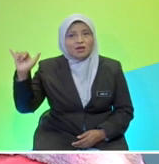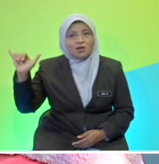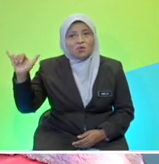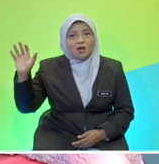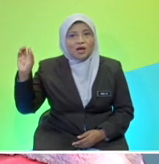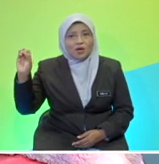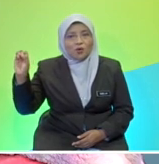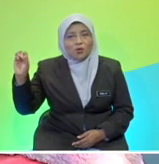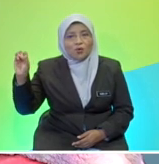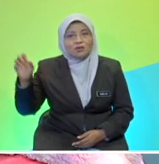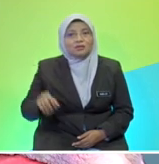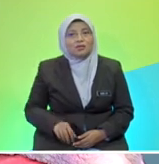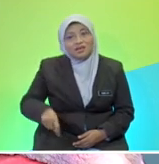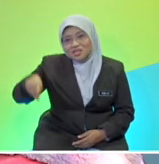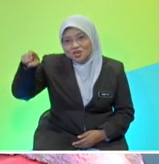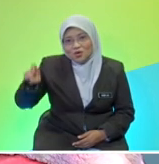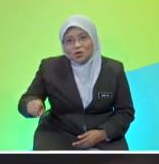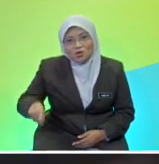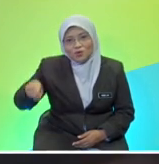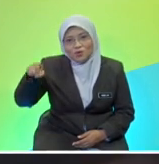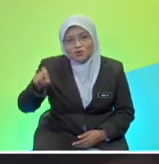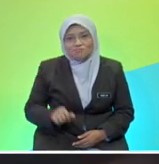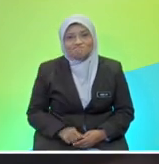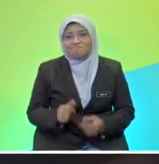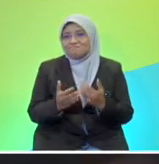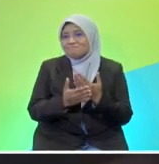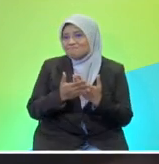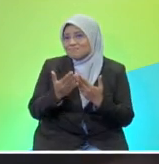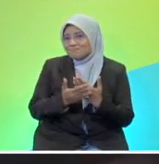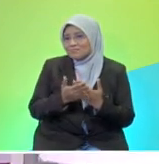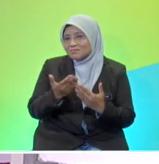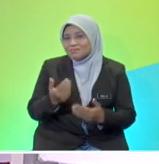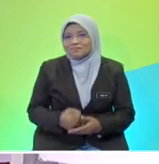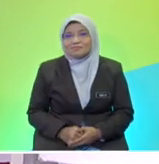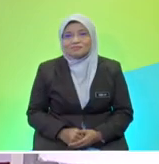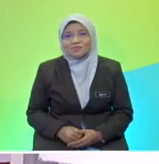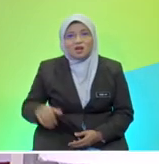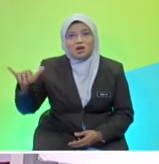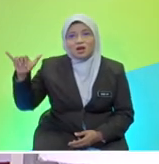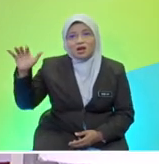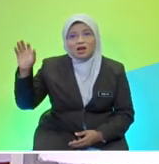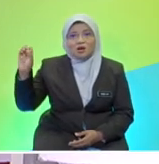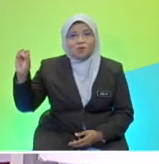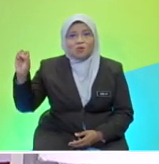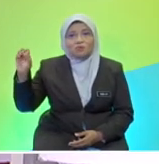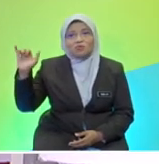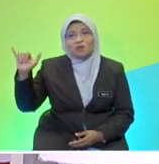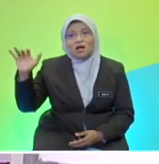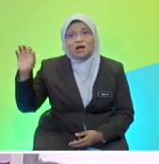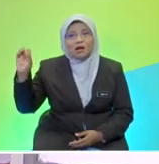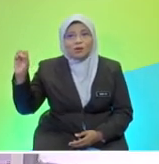Y-O-Y-O. Yo-yo. Oh, that's quite easy, I think, to remember. Y-O-Y-O.